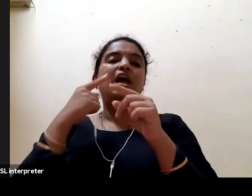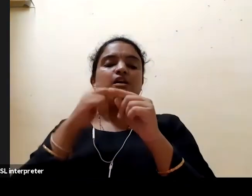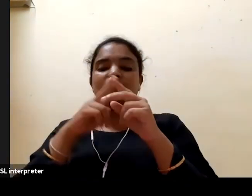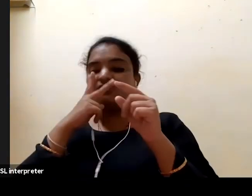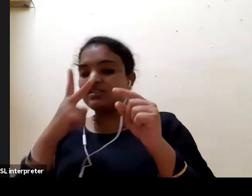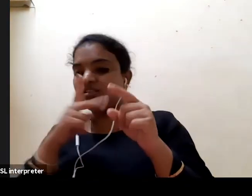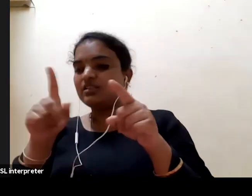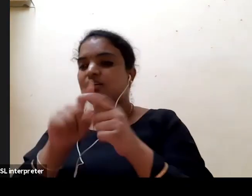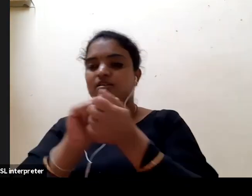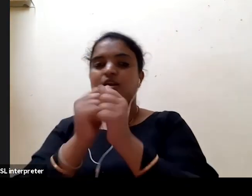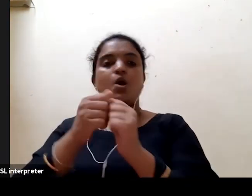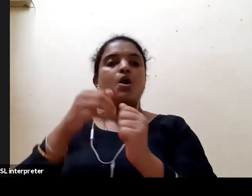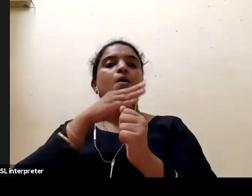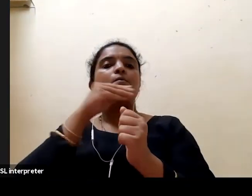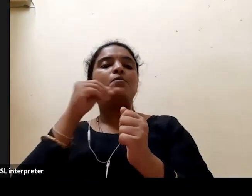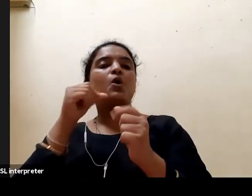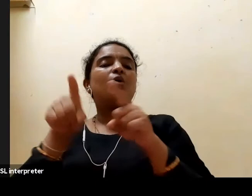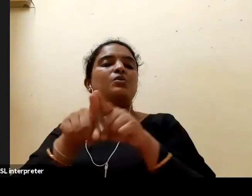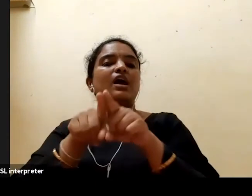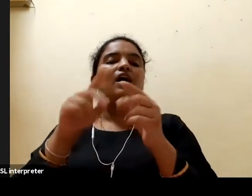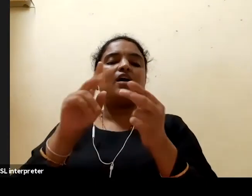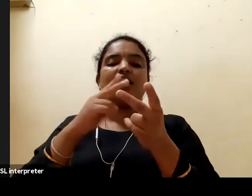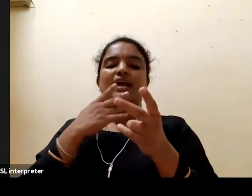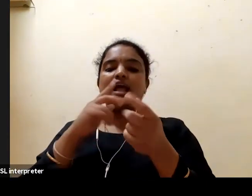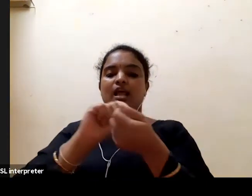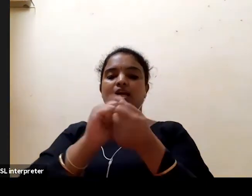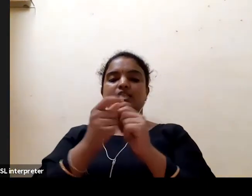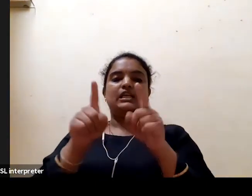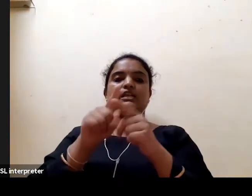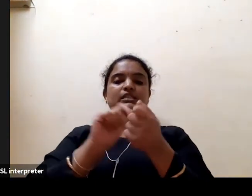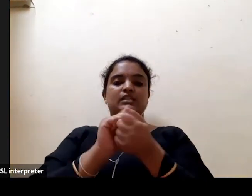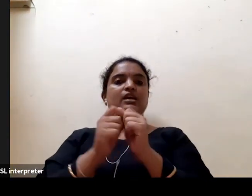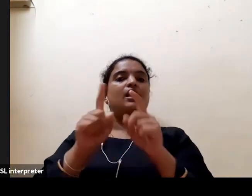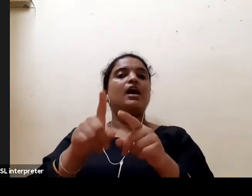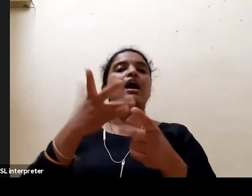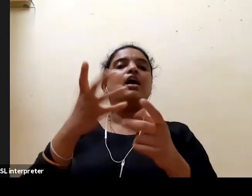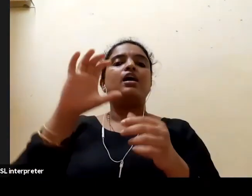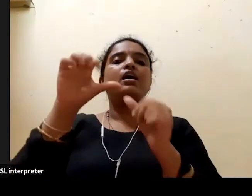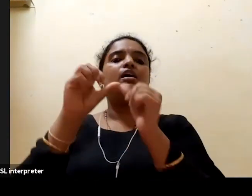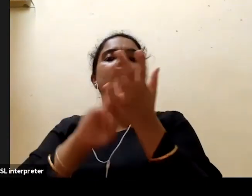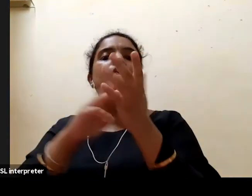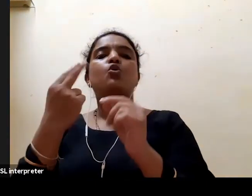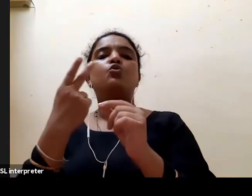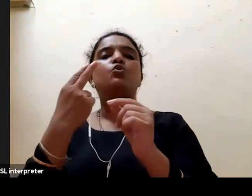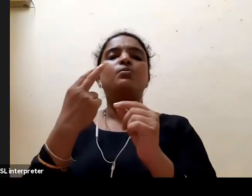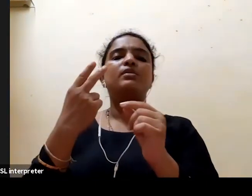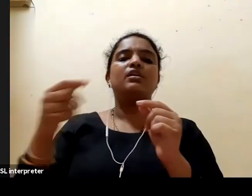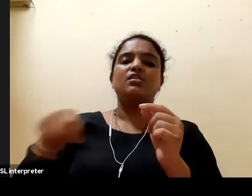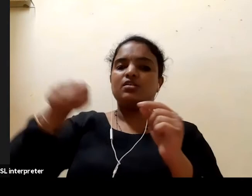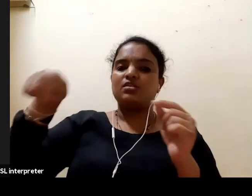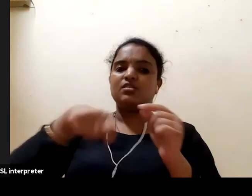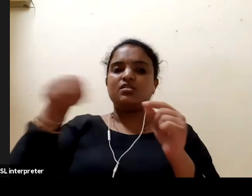this, and keep it honest. A lot of blogs will also say caramelize the onions for 2 minutes.